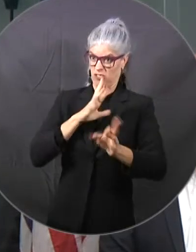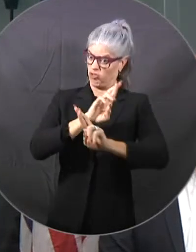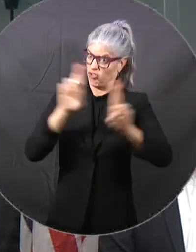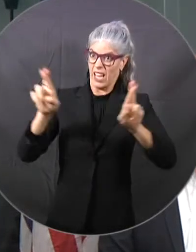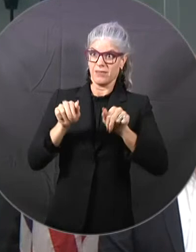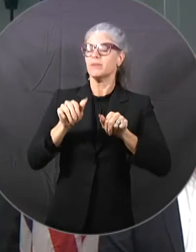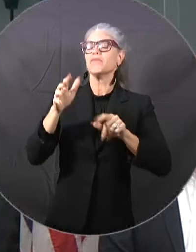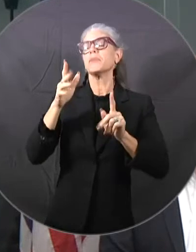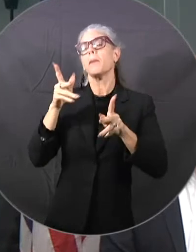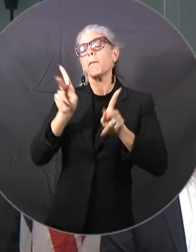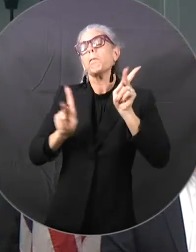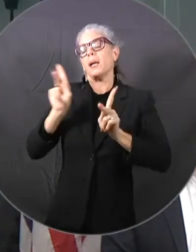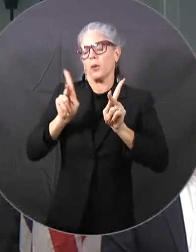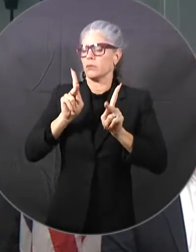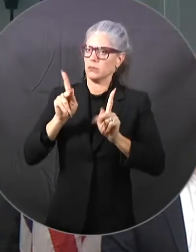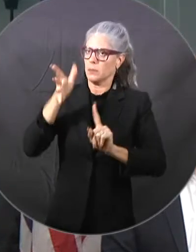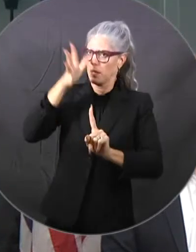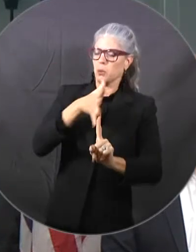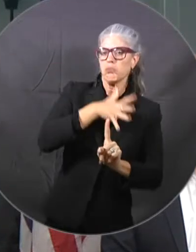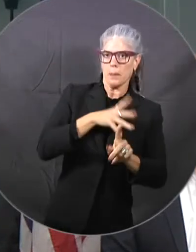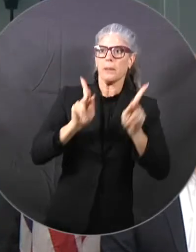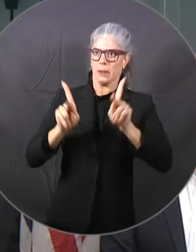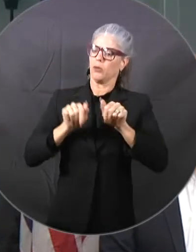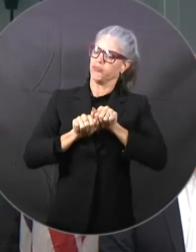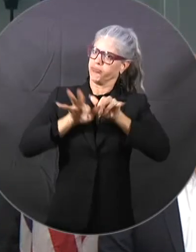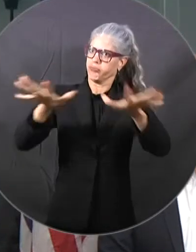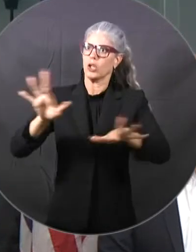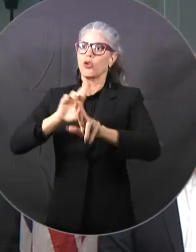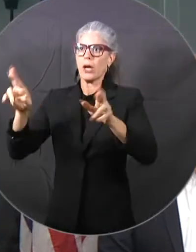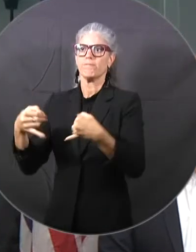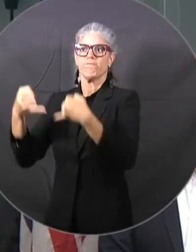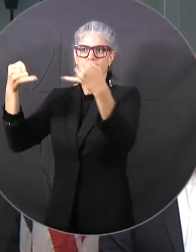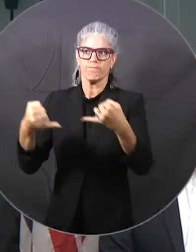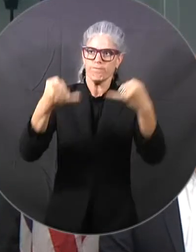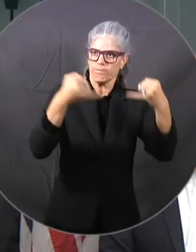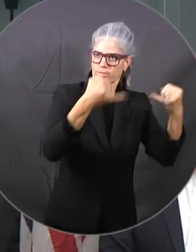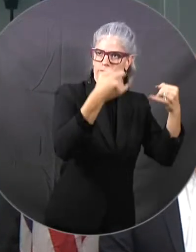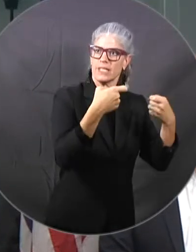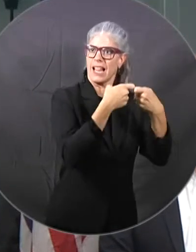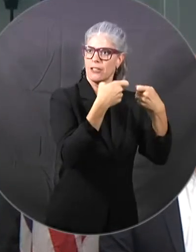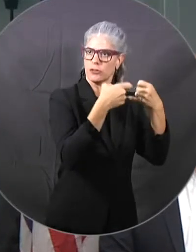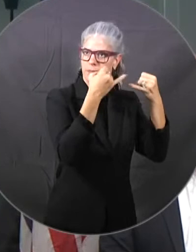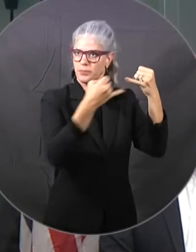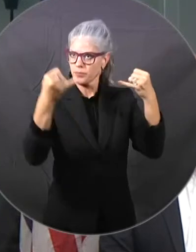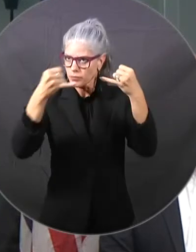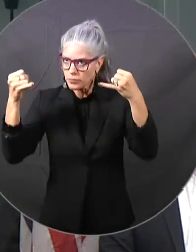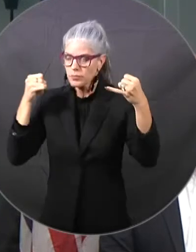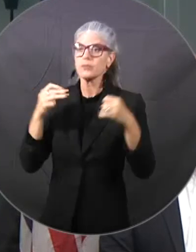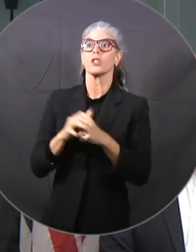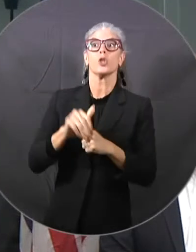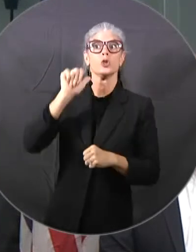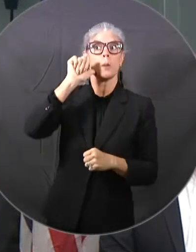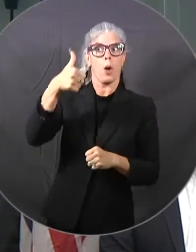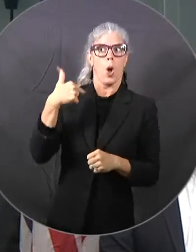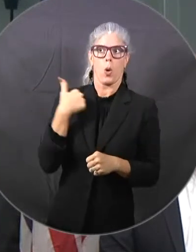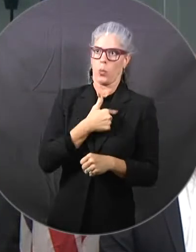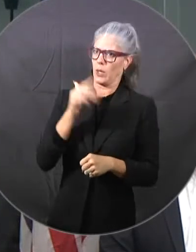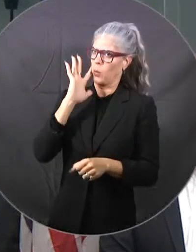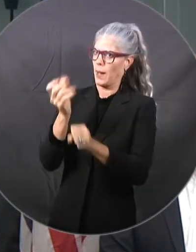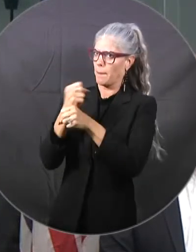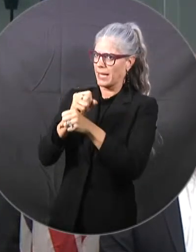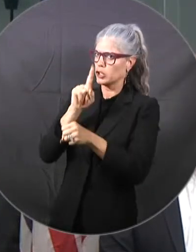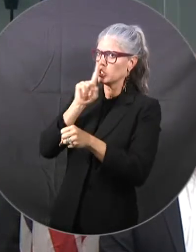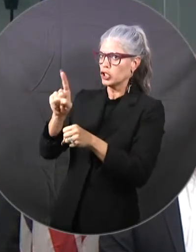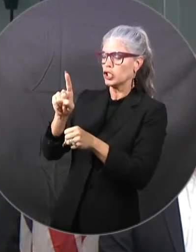tomorrow. This will be an important effort to get power back on very quickly. We have spoken with local